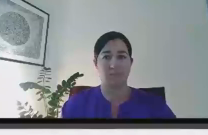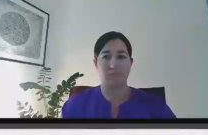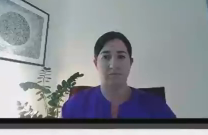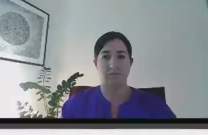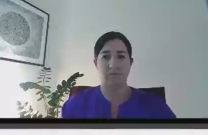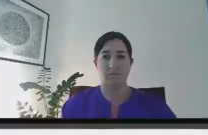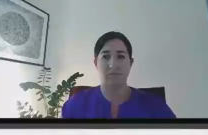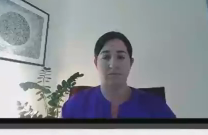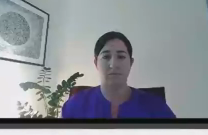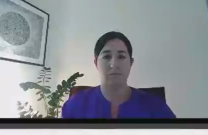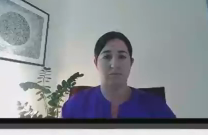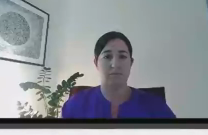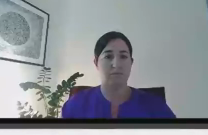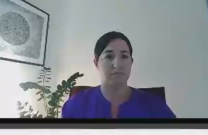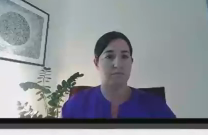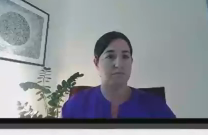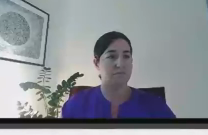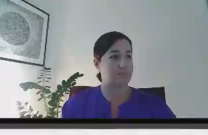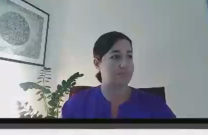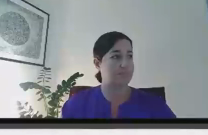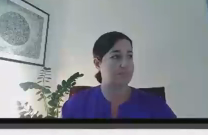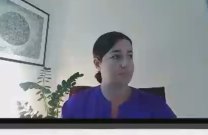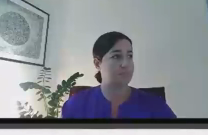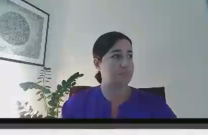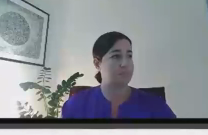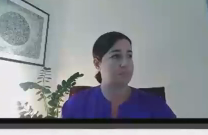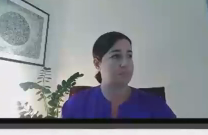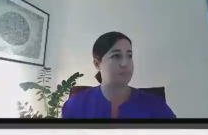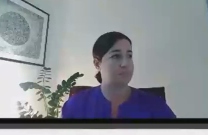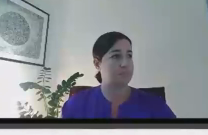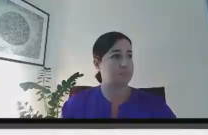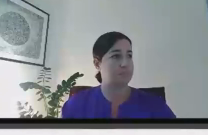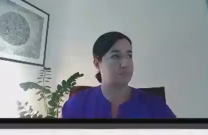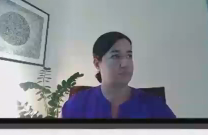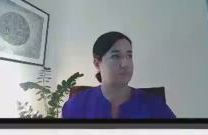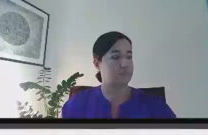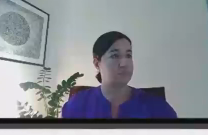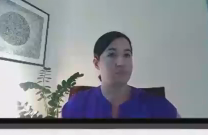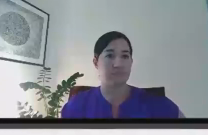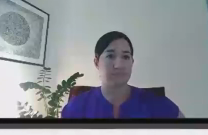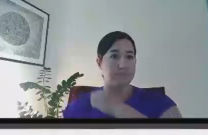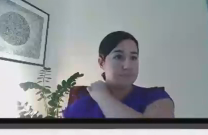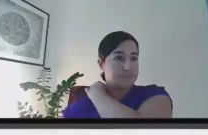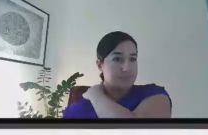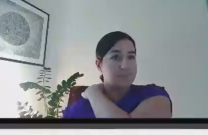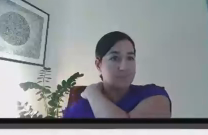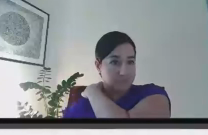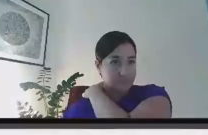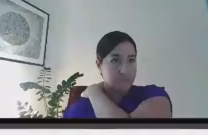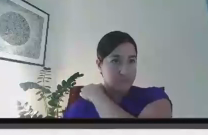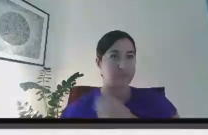addition to the technical work that Sophia and Dan shared. Obviously, if you have any questions, feel free to put them in the